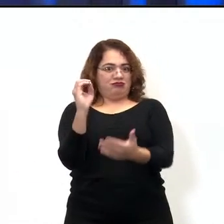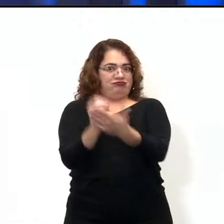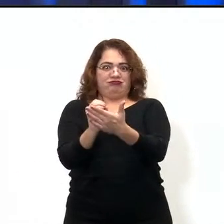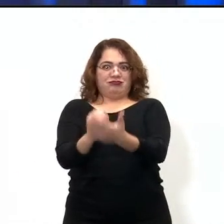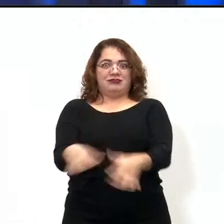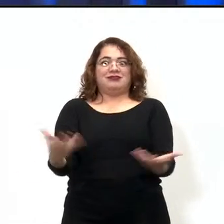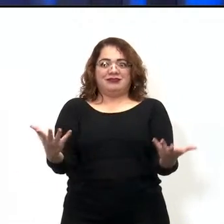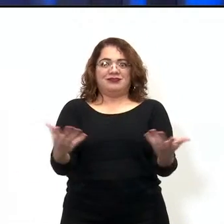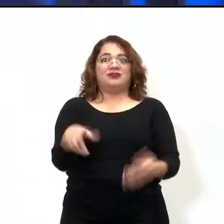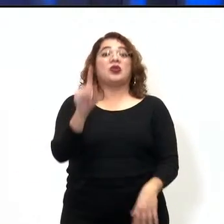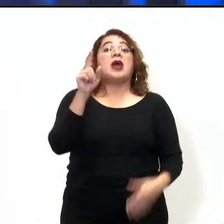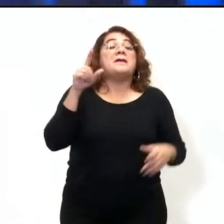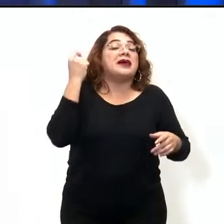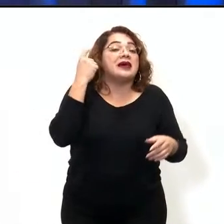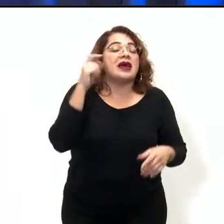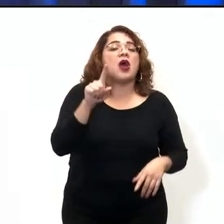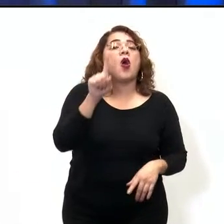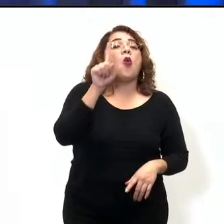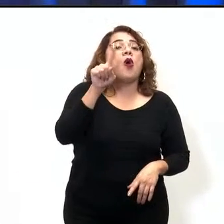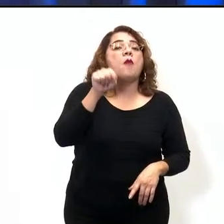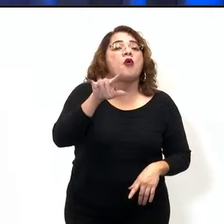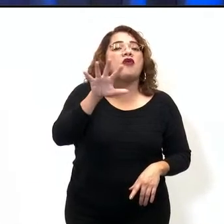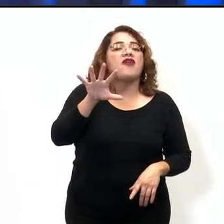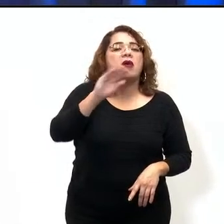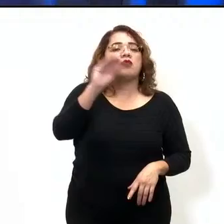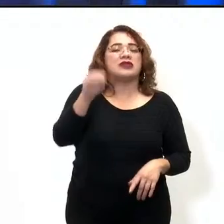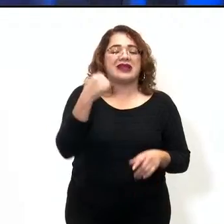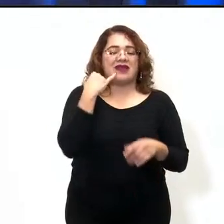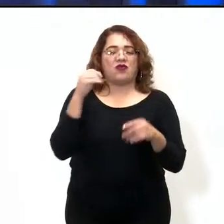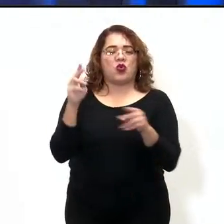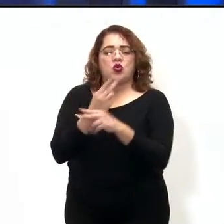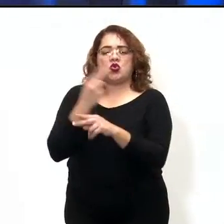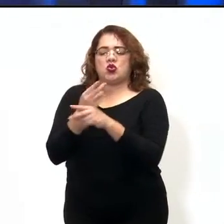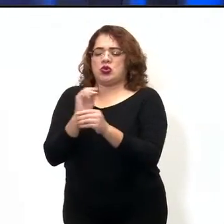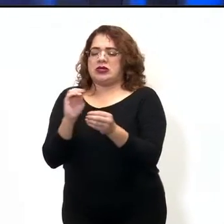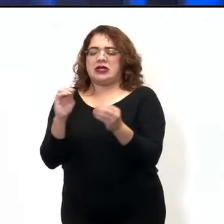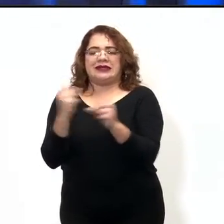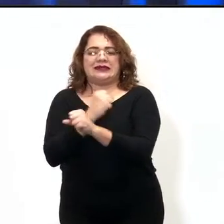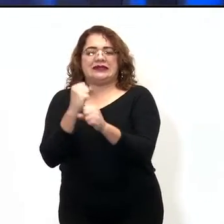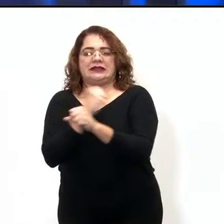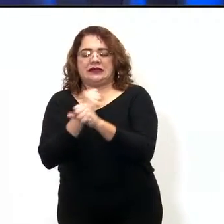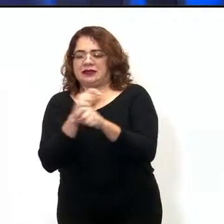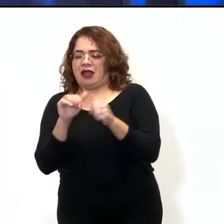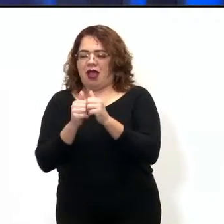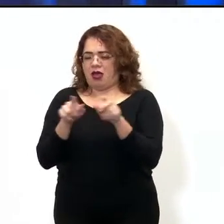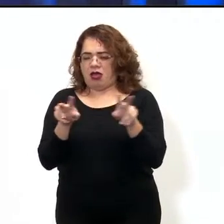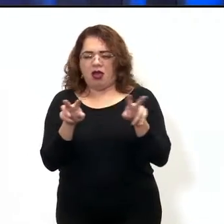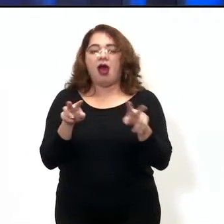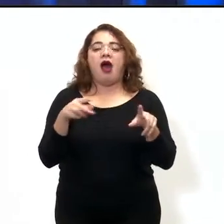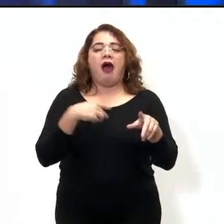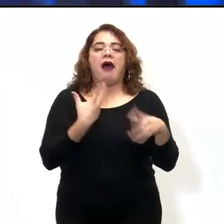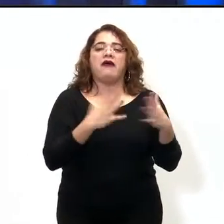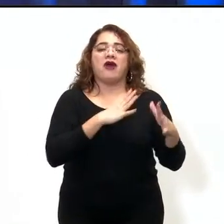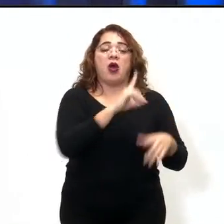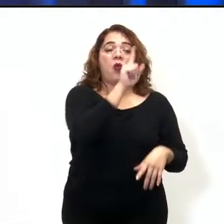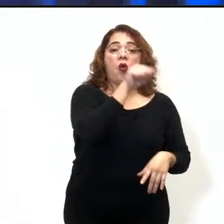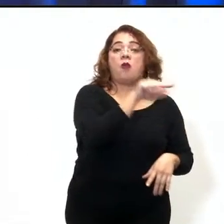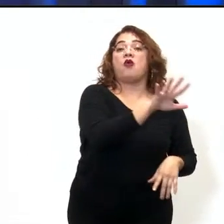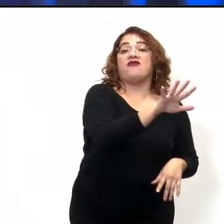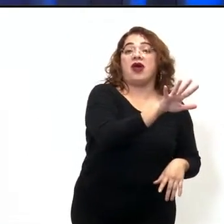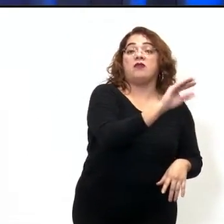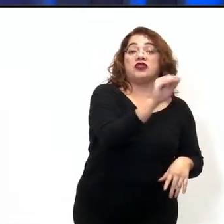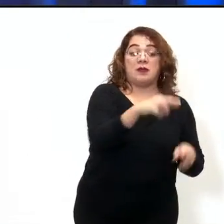at 1.5% capacity. So we are near having our ICU hospital beds